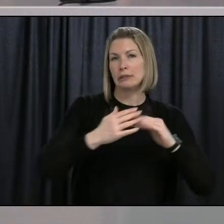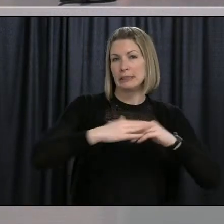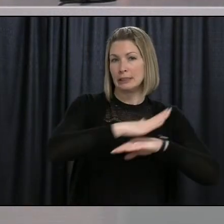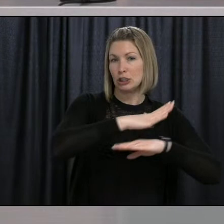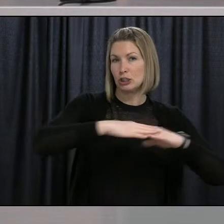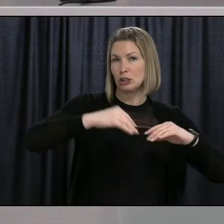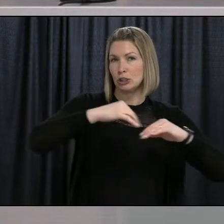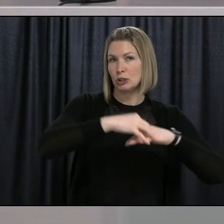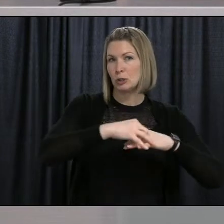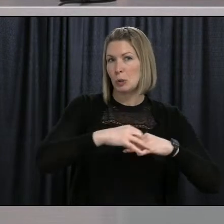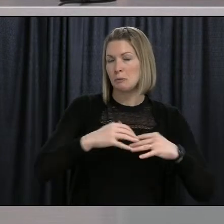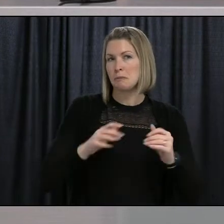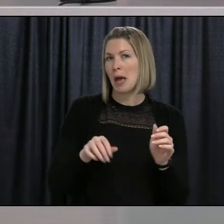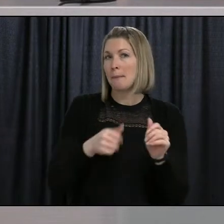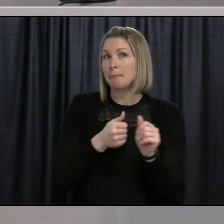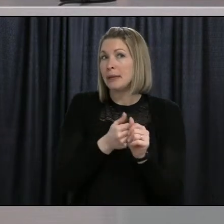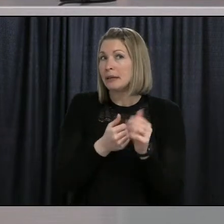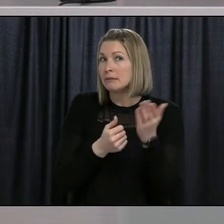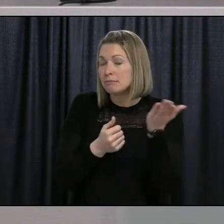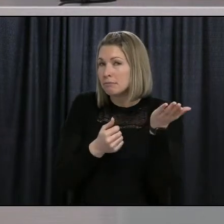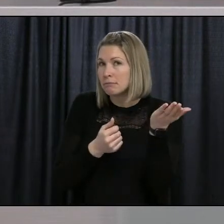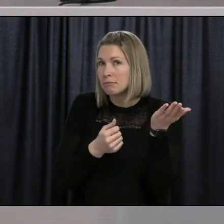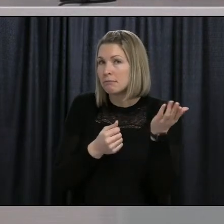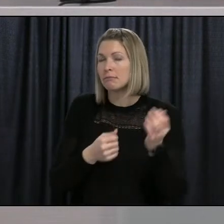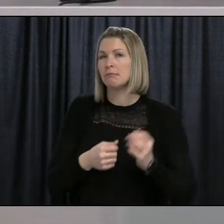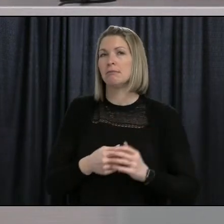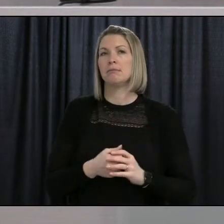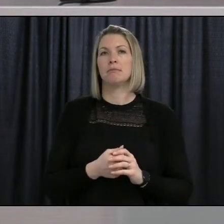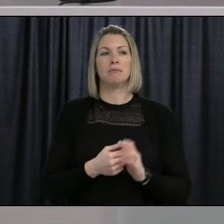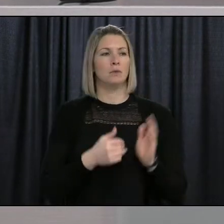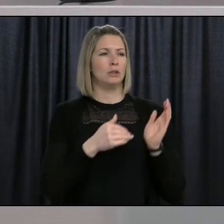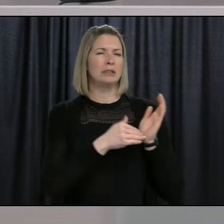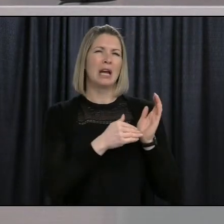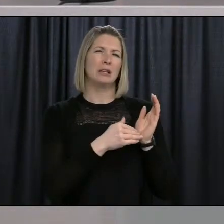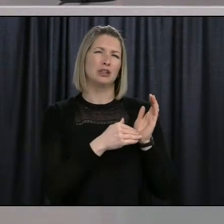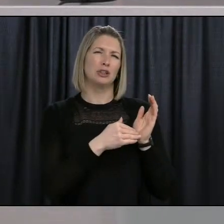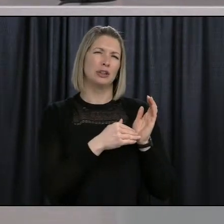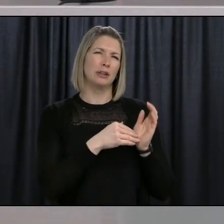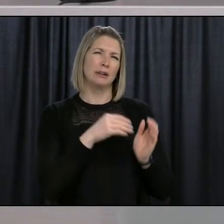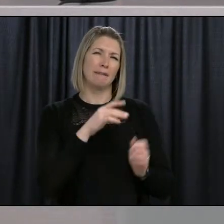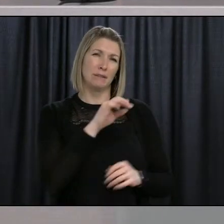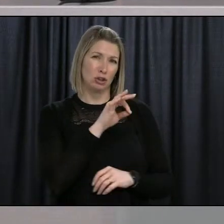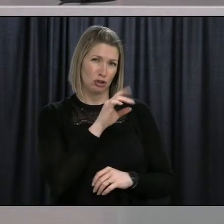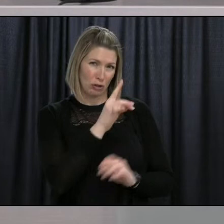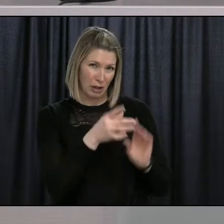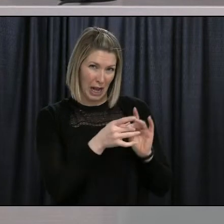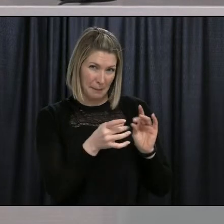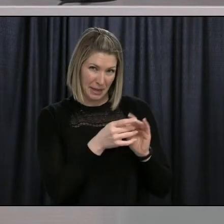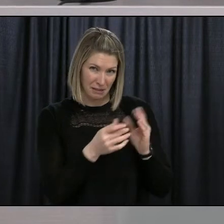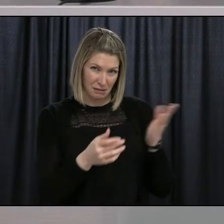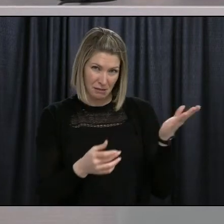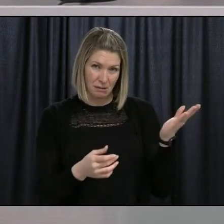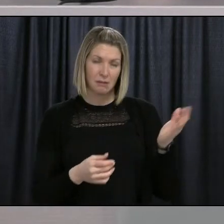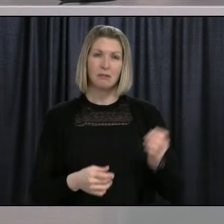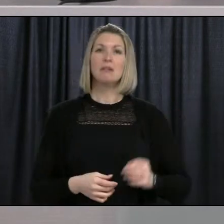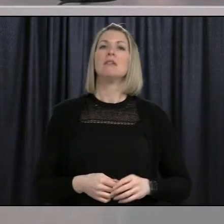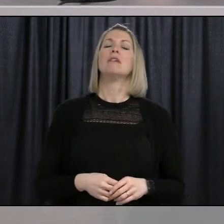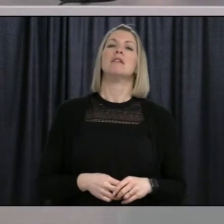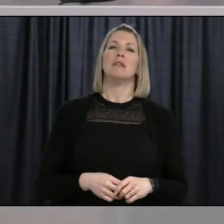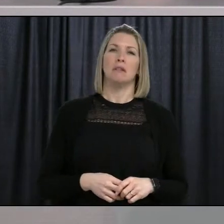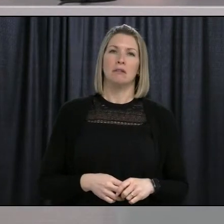So that's for you, Dr. Fitzgerald, perhaps? What specifically maybe is a... So